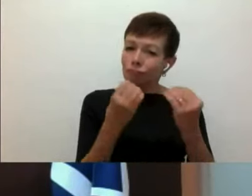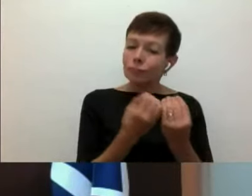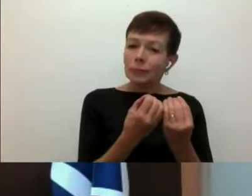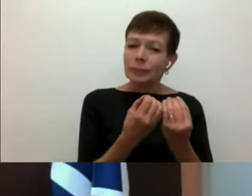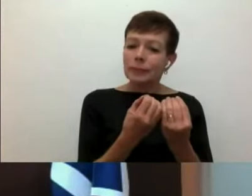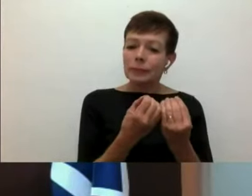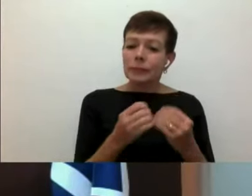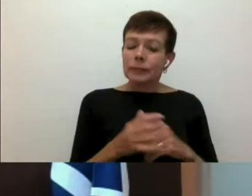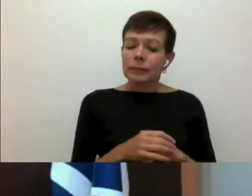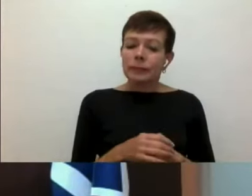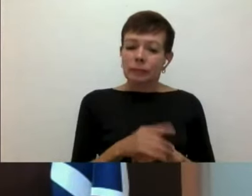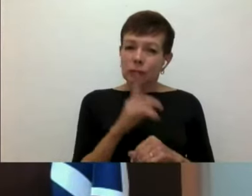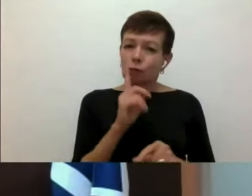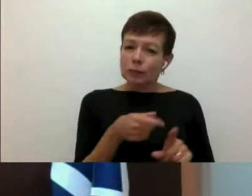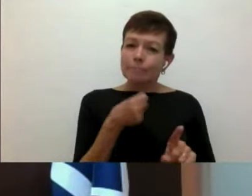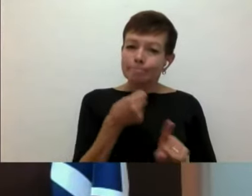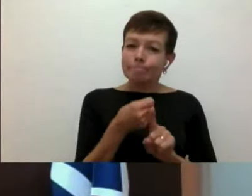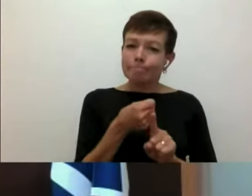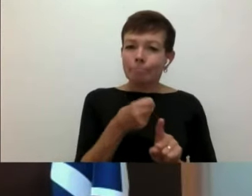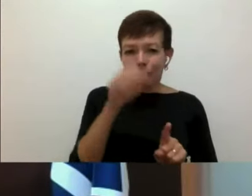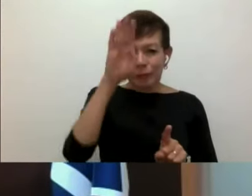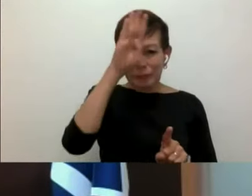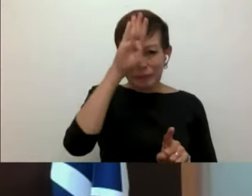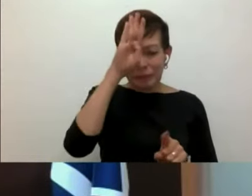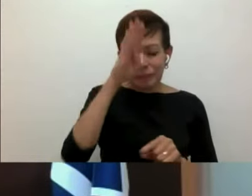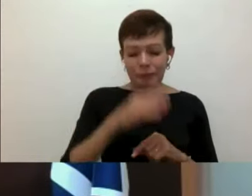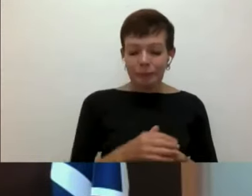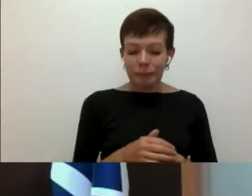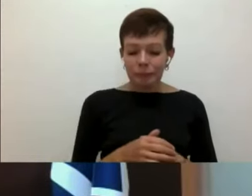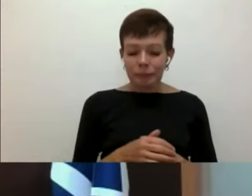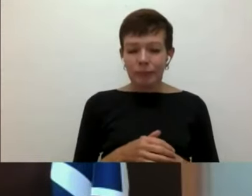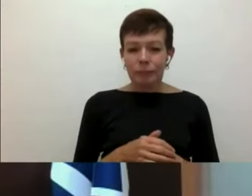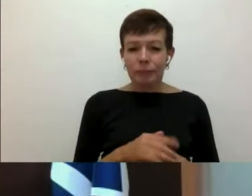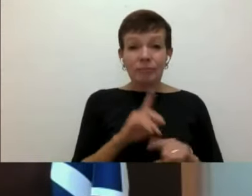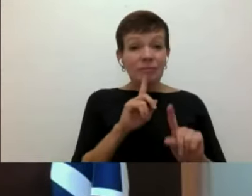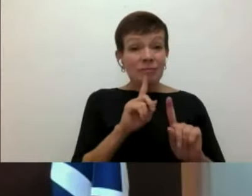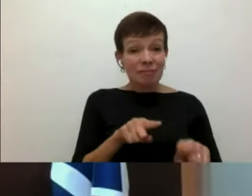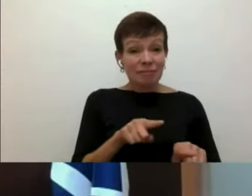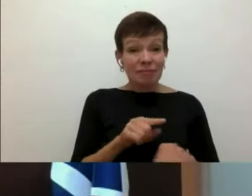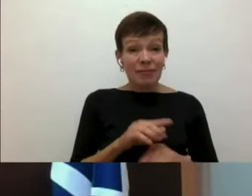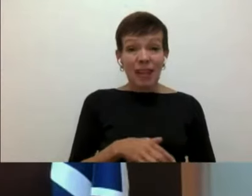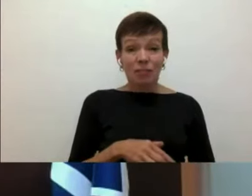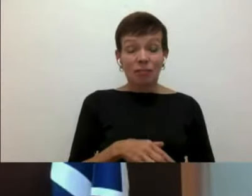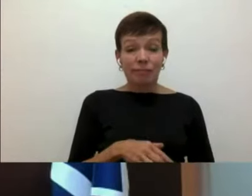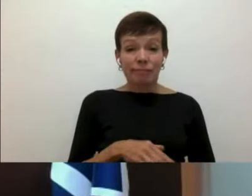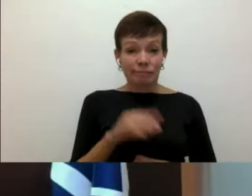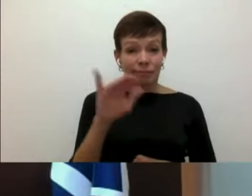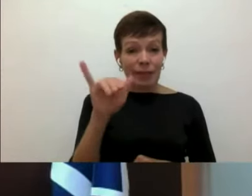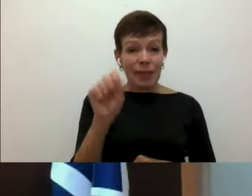in a big way. The easiest way I can answer that is absolutely it has an